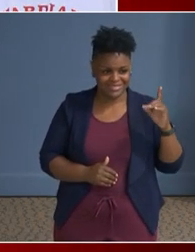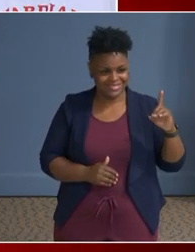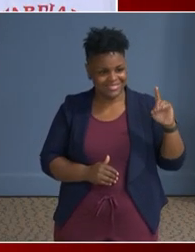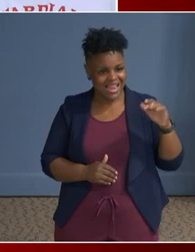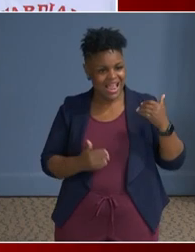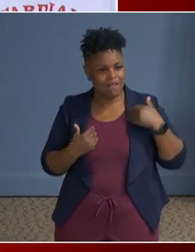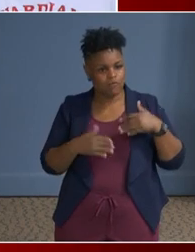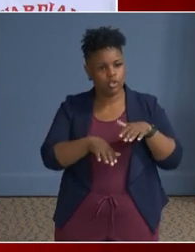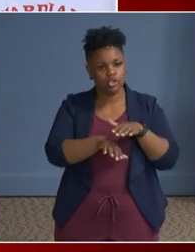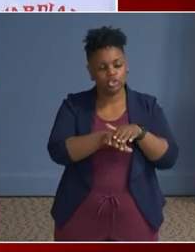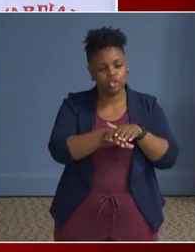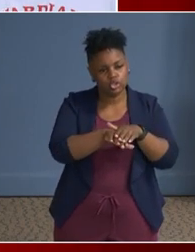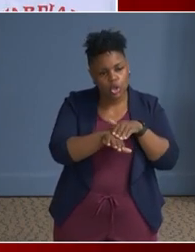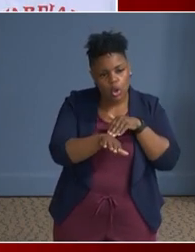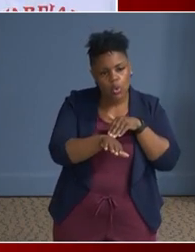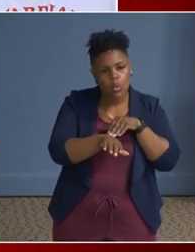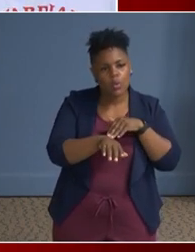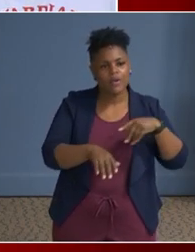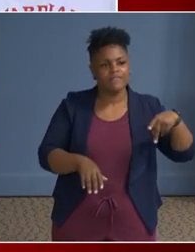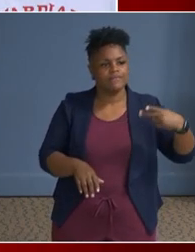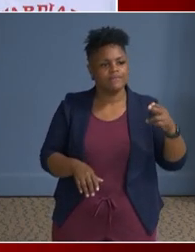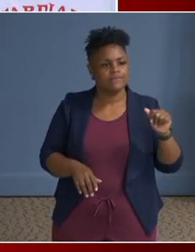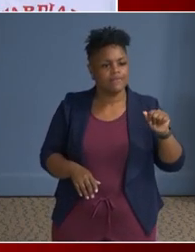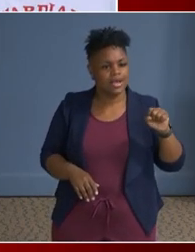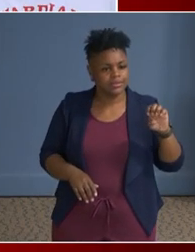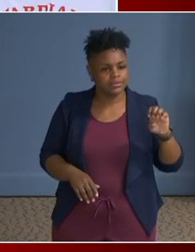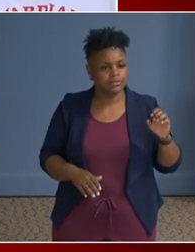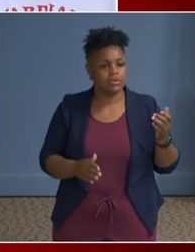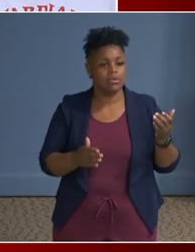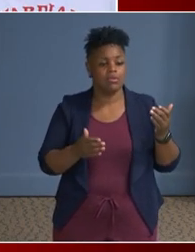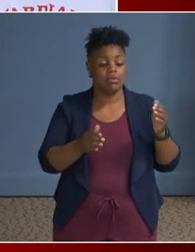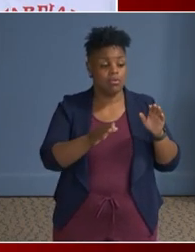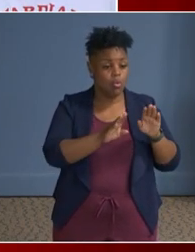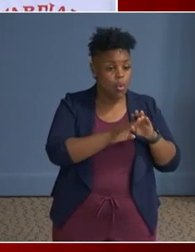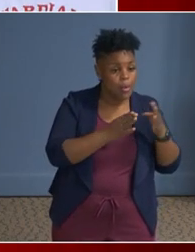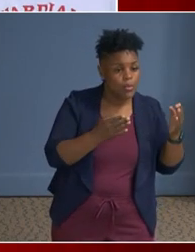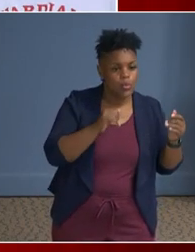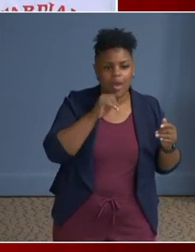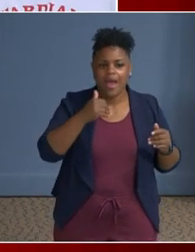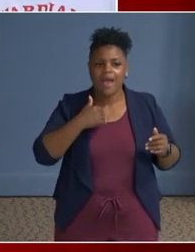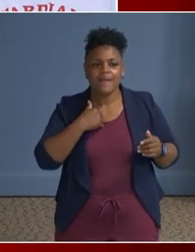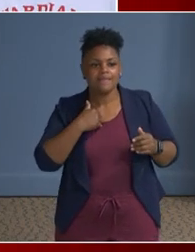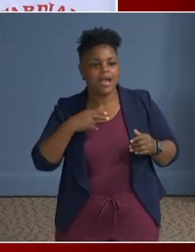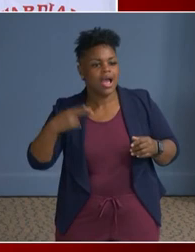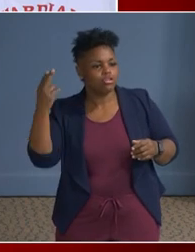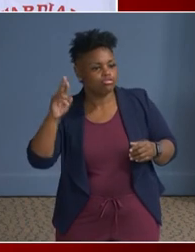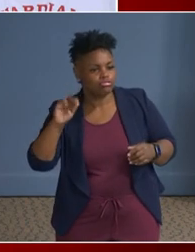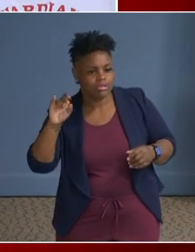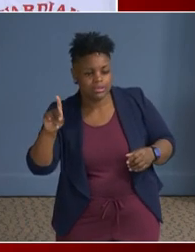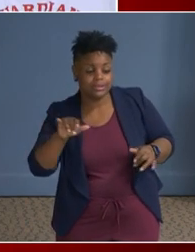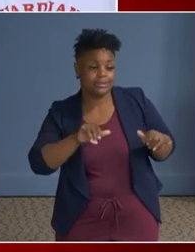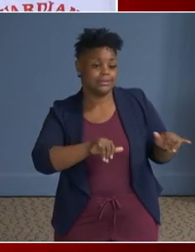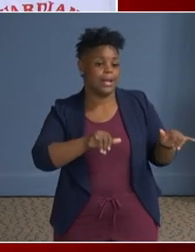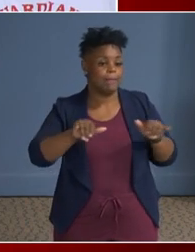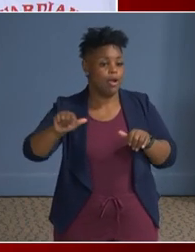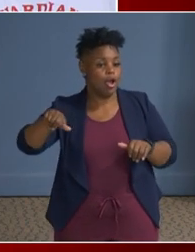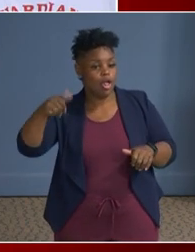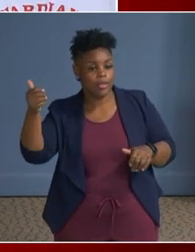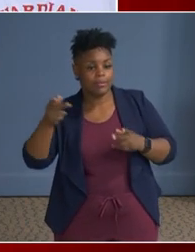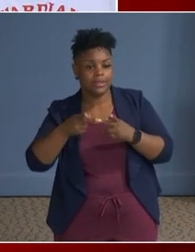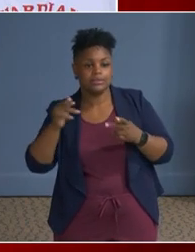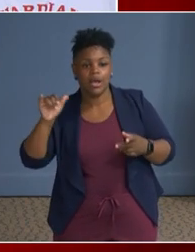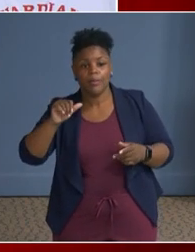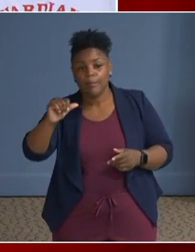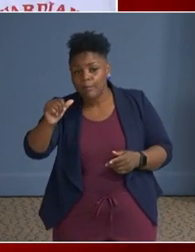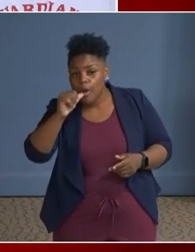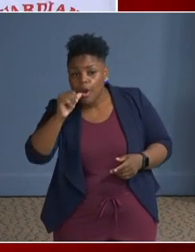phased reopening, we don't have the high-risk exposures that other places have had, such as bars and nightclubs, et cetera, showing